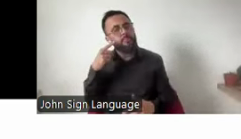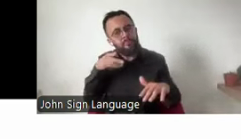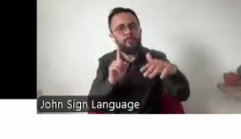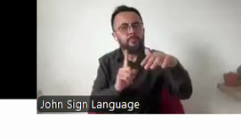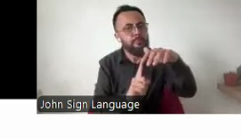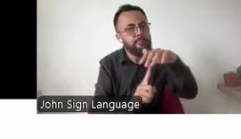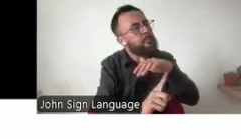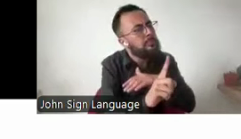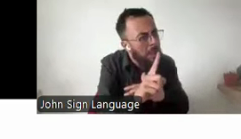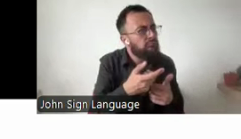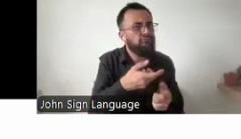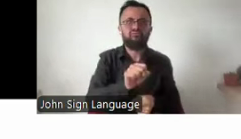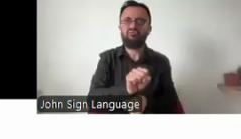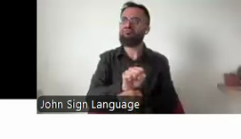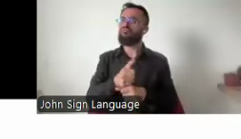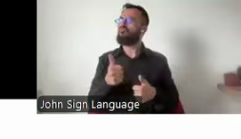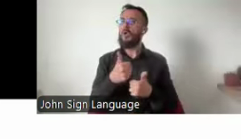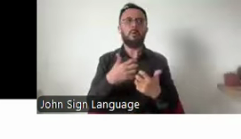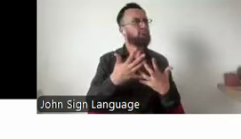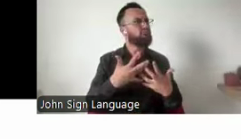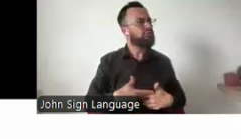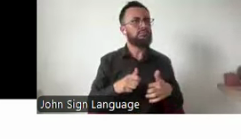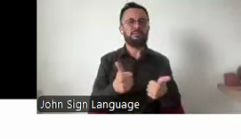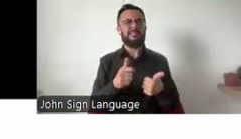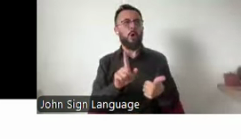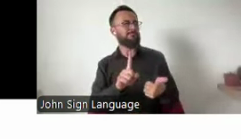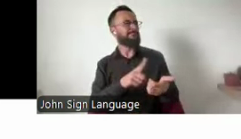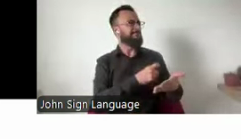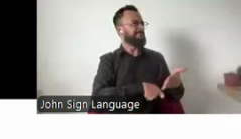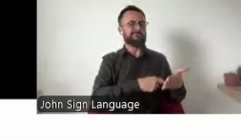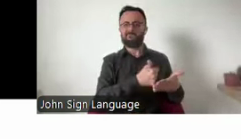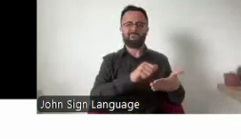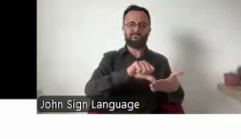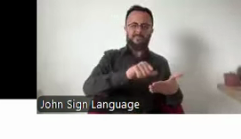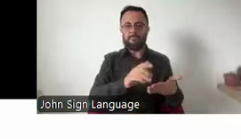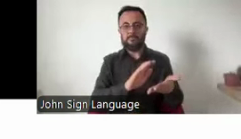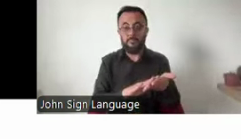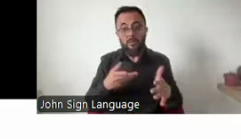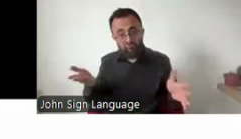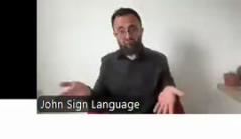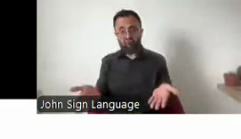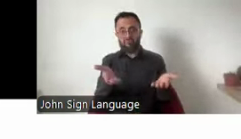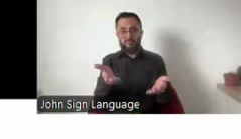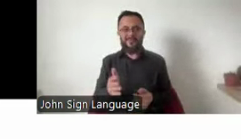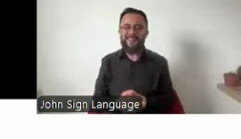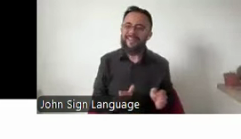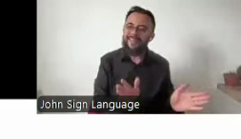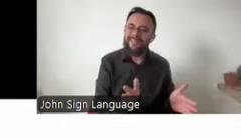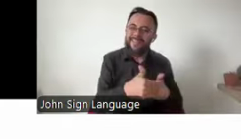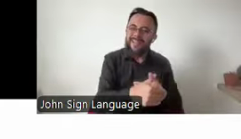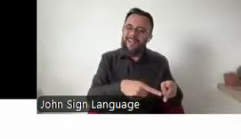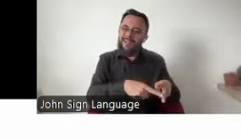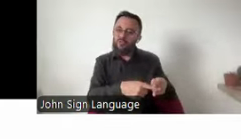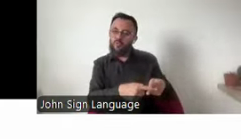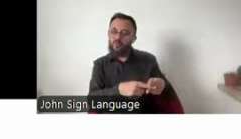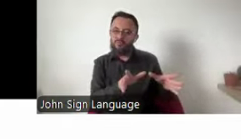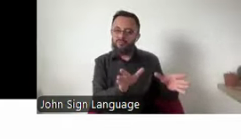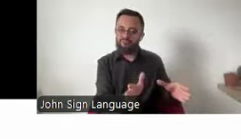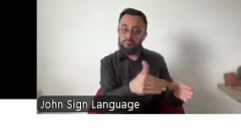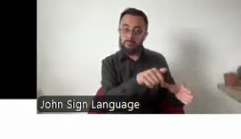of concrete tools within the toolkit to be able to go through this situation assessment. Then as a